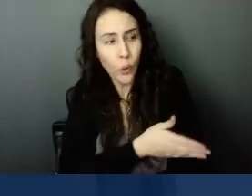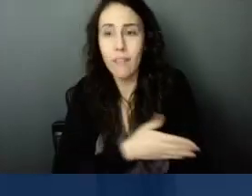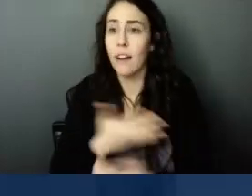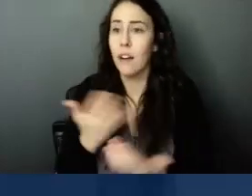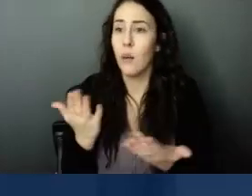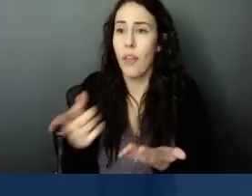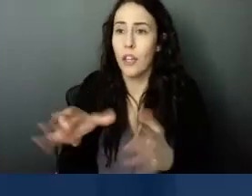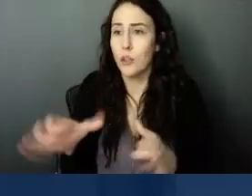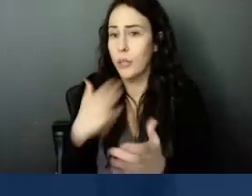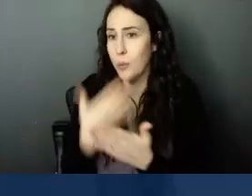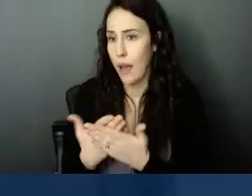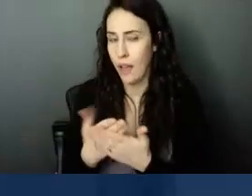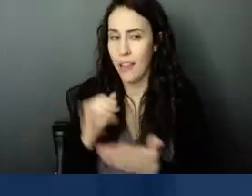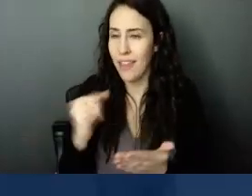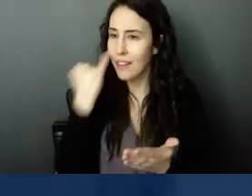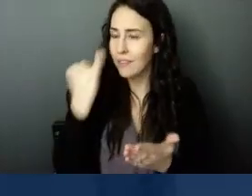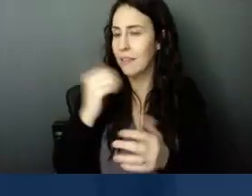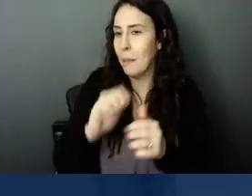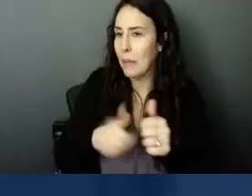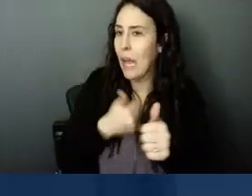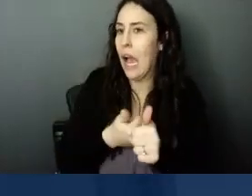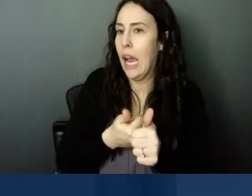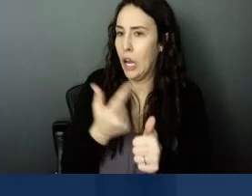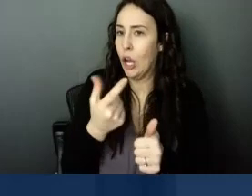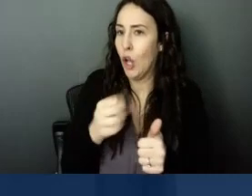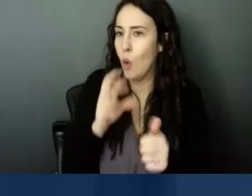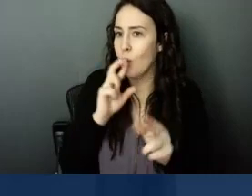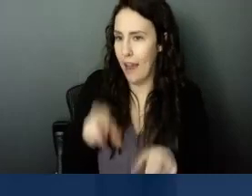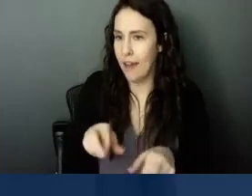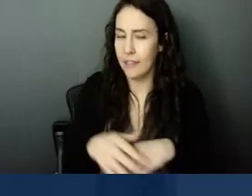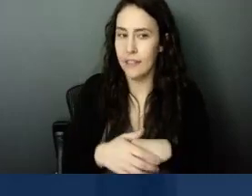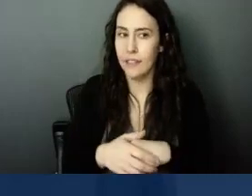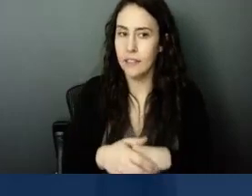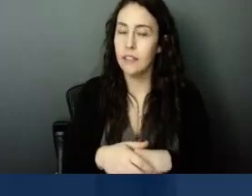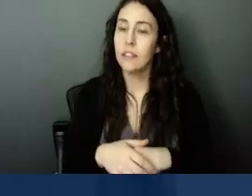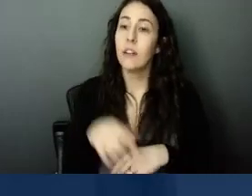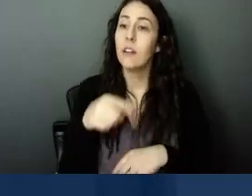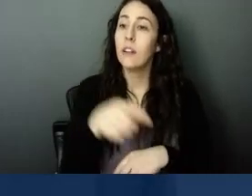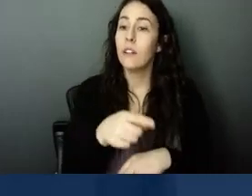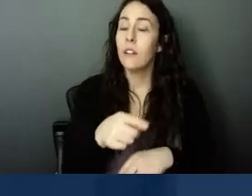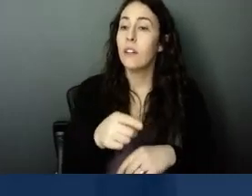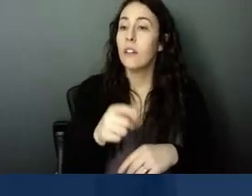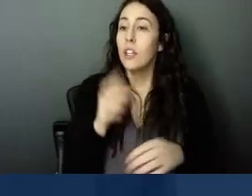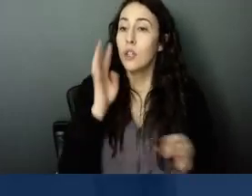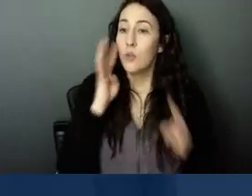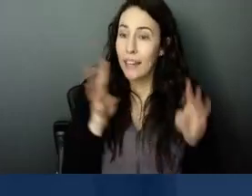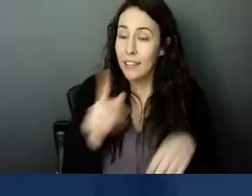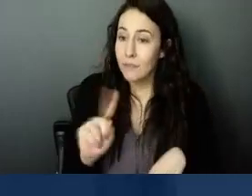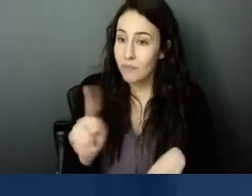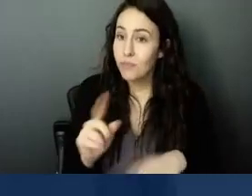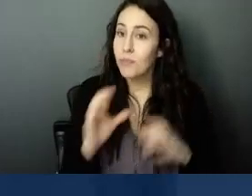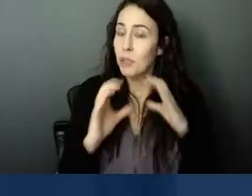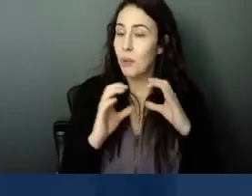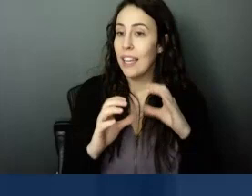And that was the idea behind GoReact. So GoReact was created actually in a communications course at a school here at BYU.